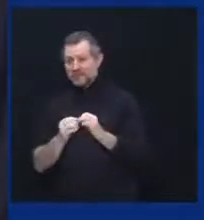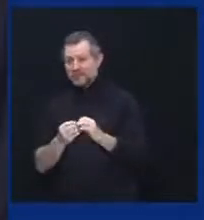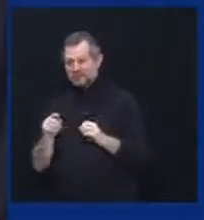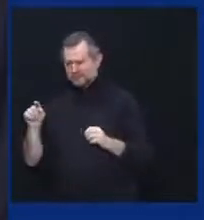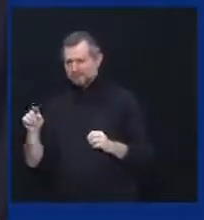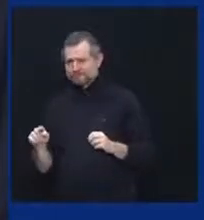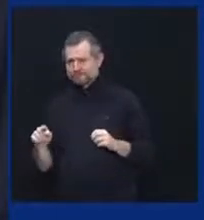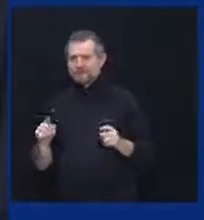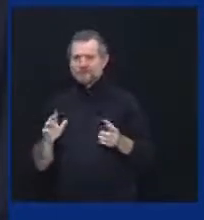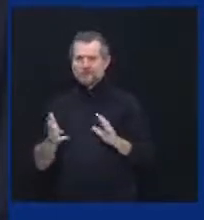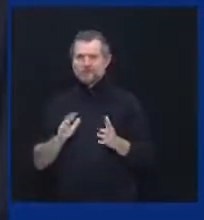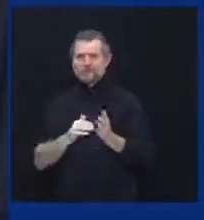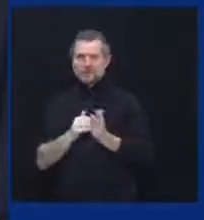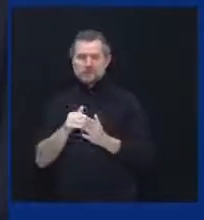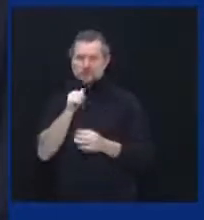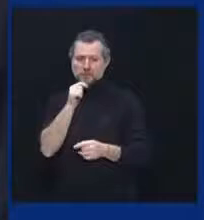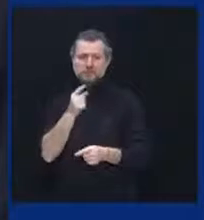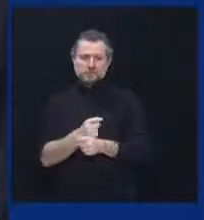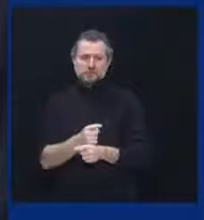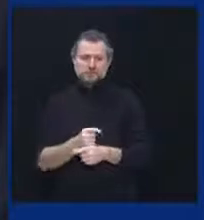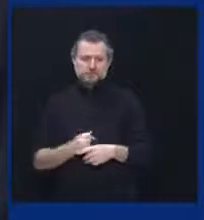often incorrect.